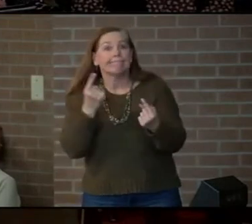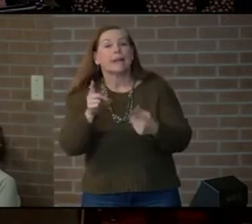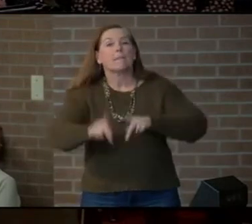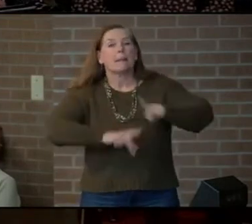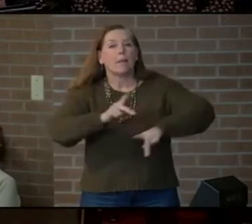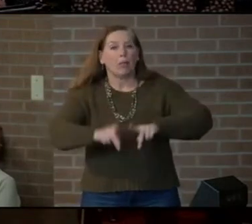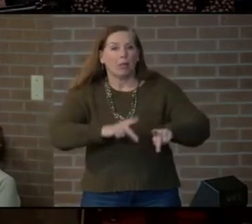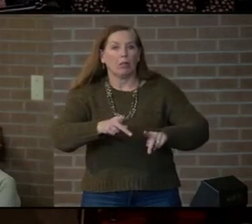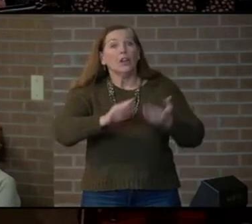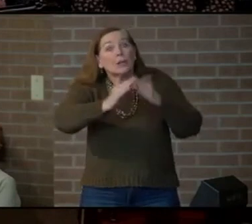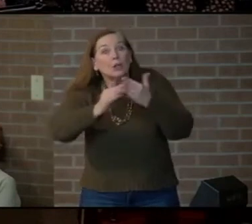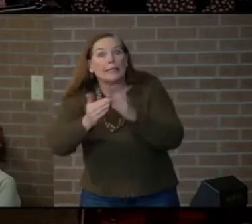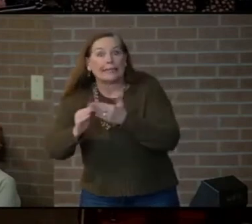community.